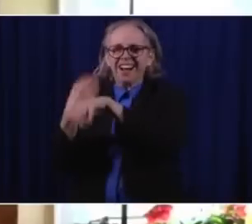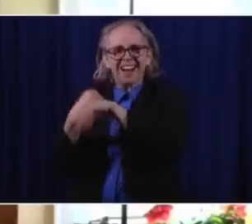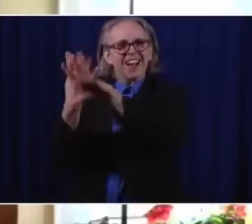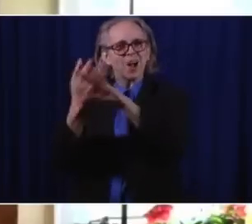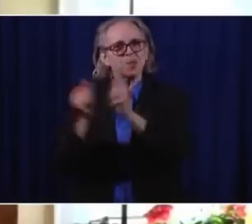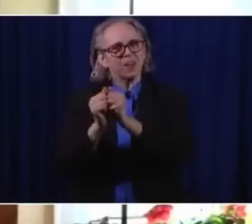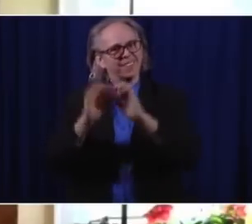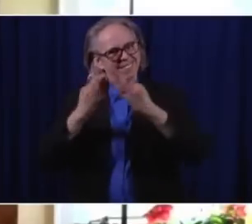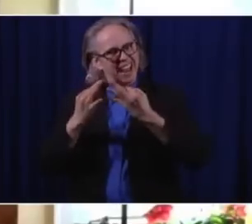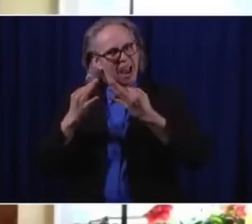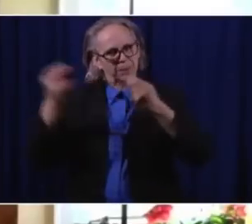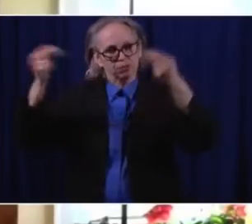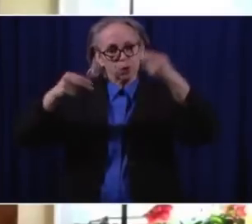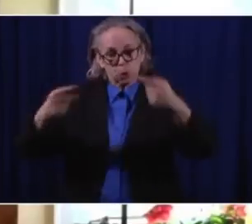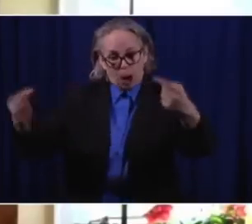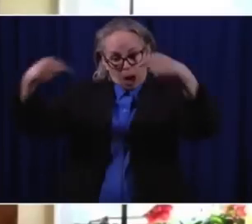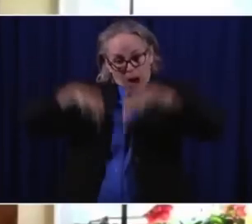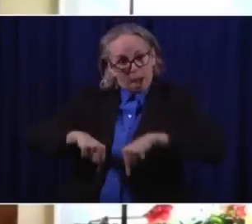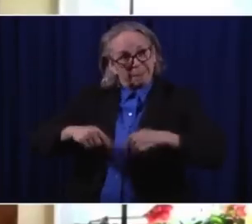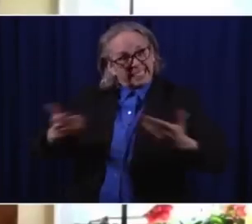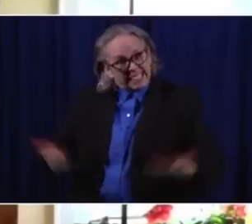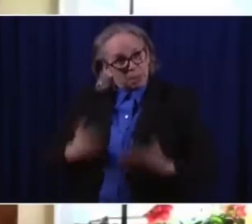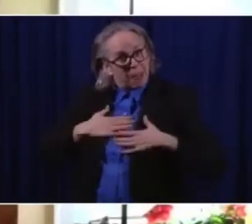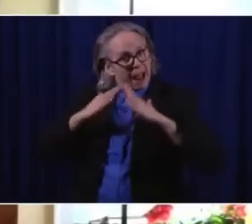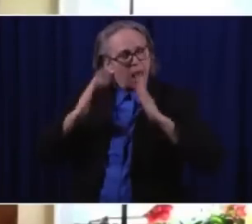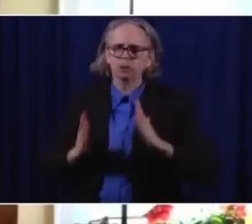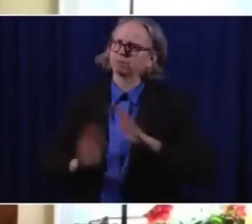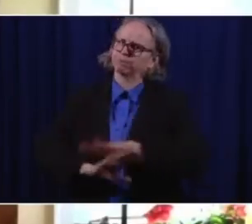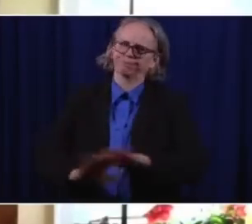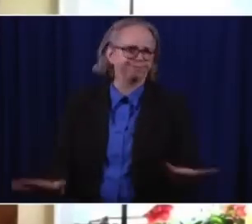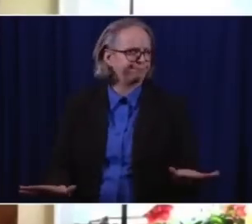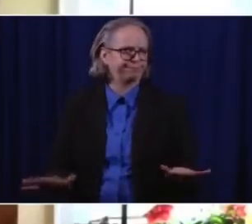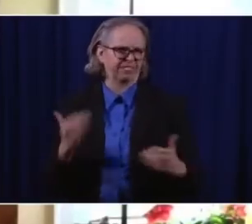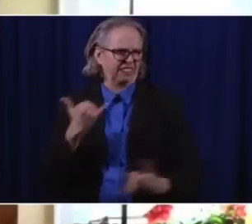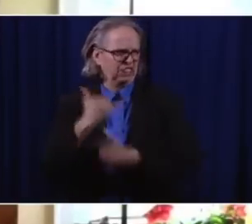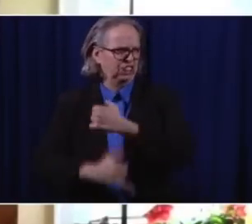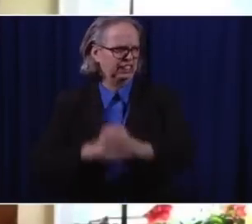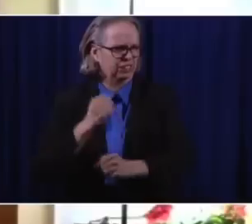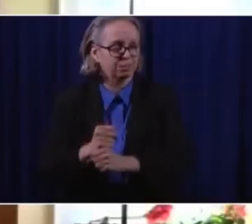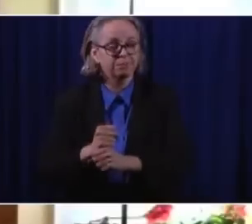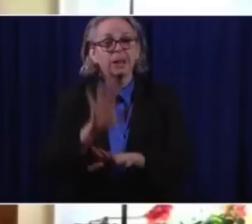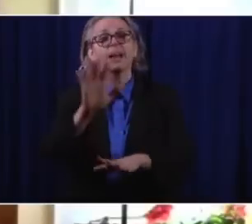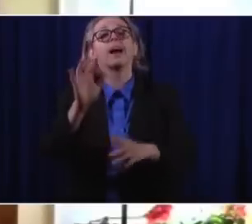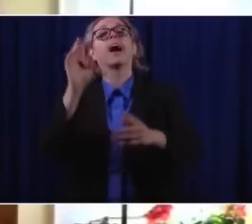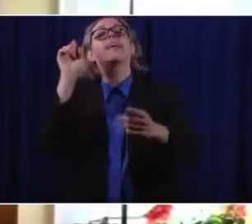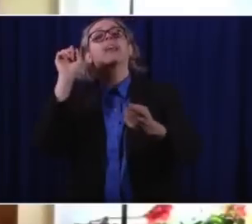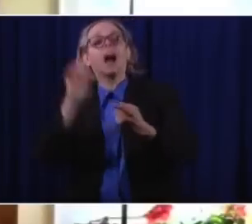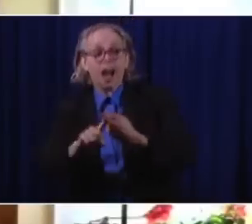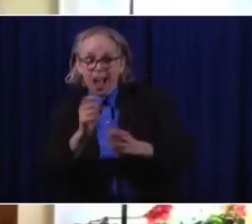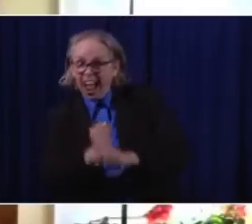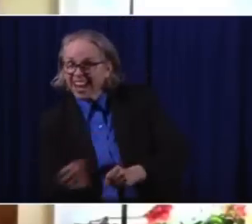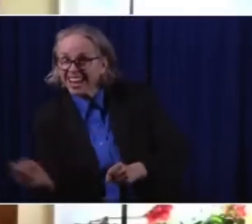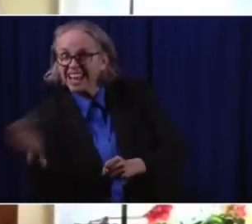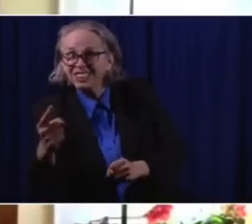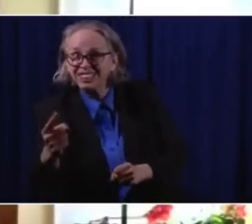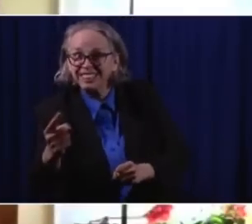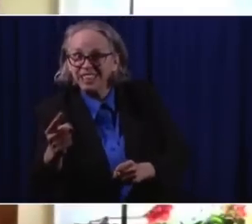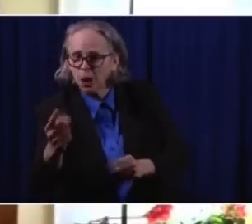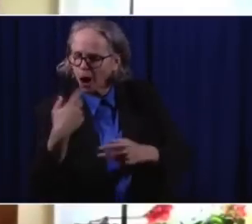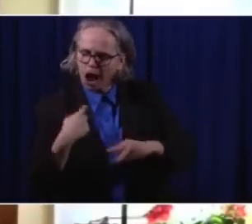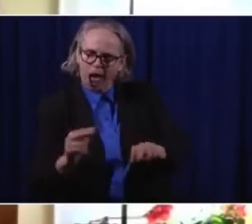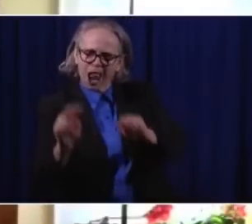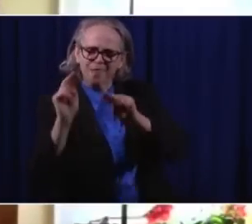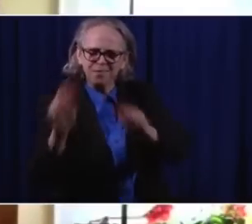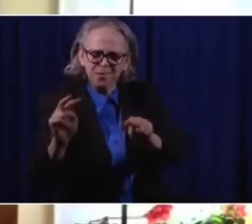We really, really look forward to next year, after we get this vaccine, when we can all be together, and we all want to be